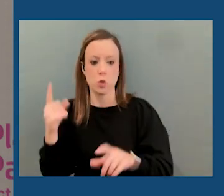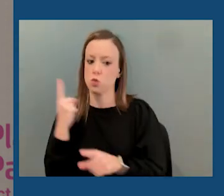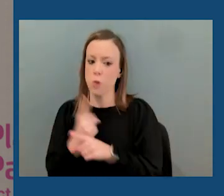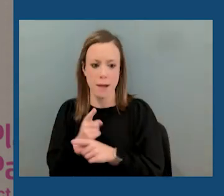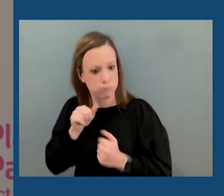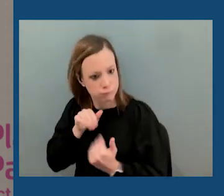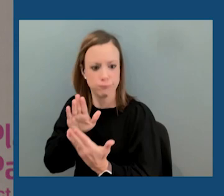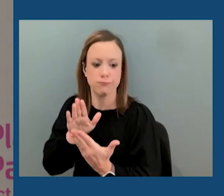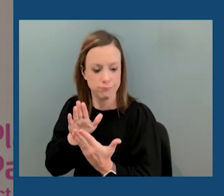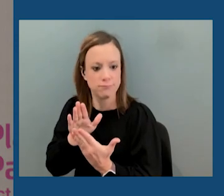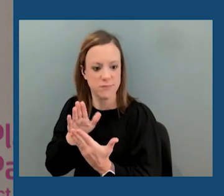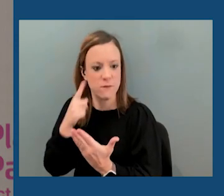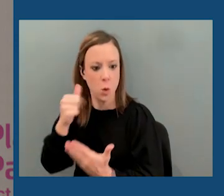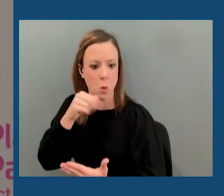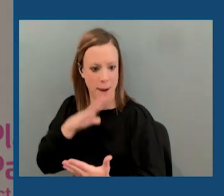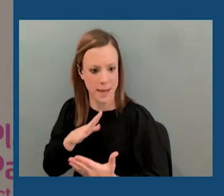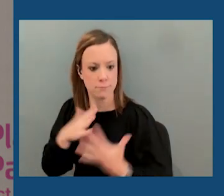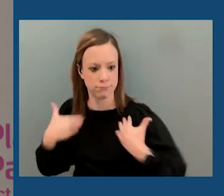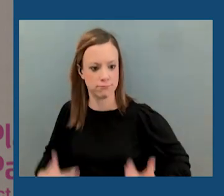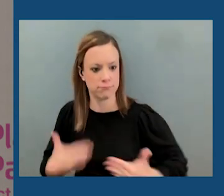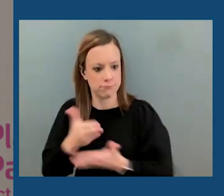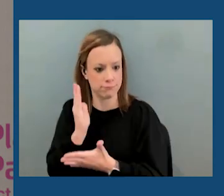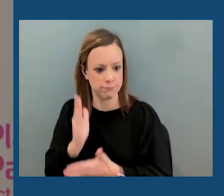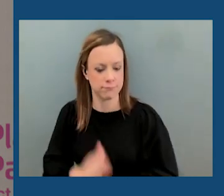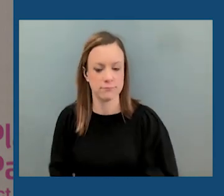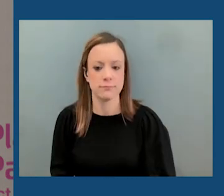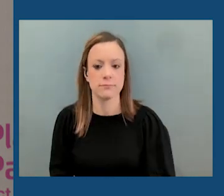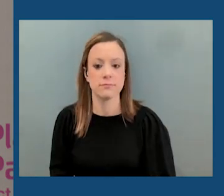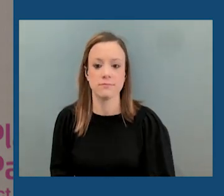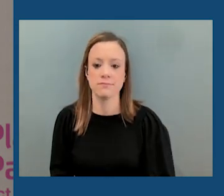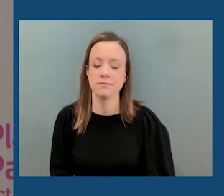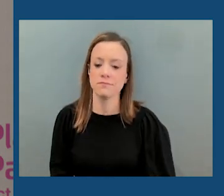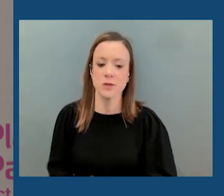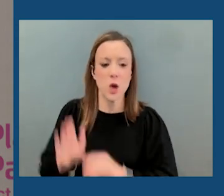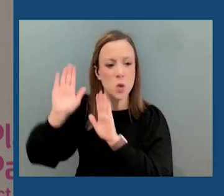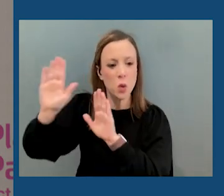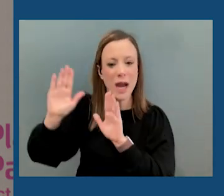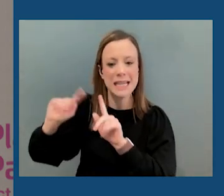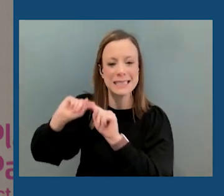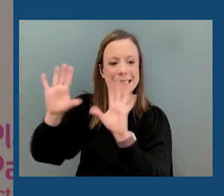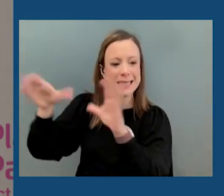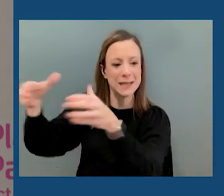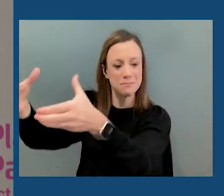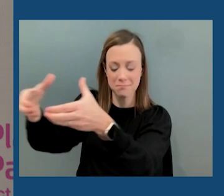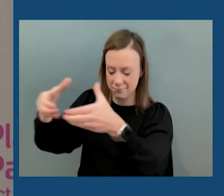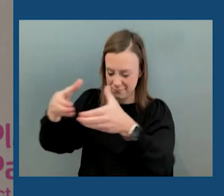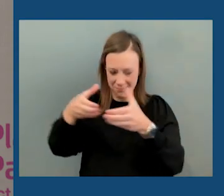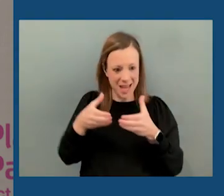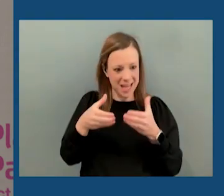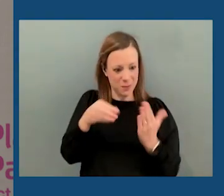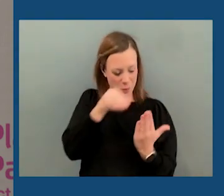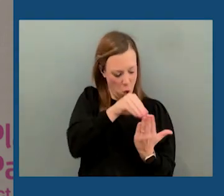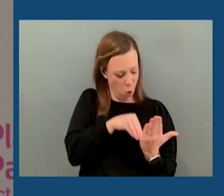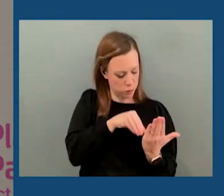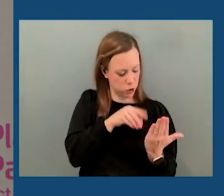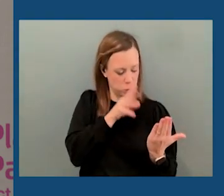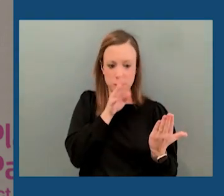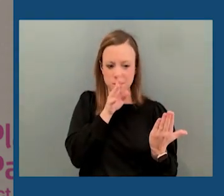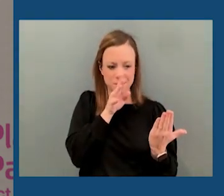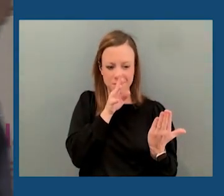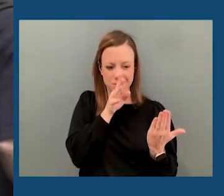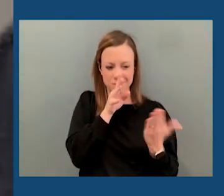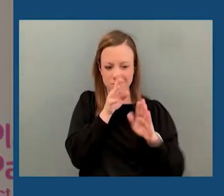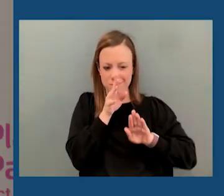So, of course, the great team gave me some written notes, but I don't know if I want to read off the written